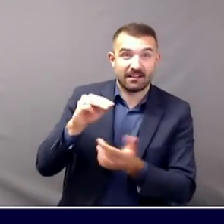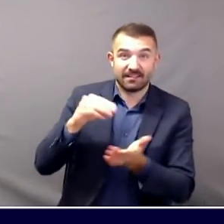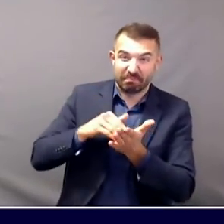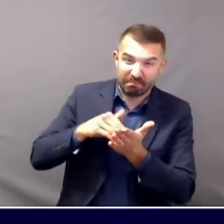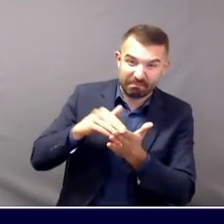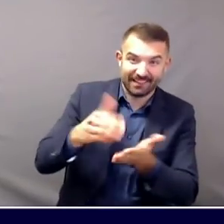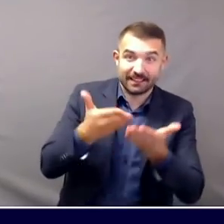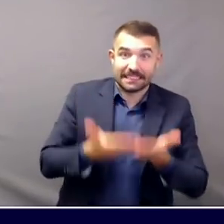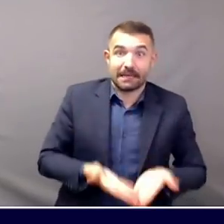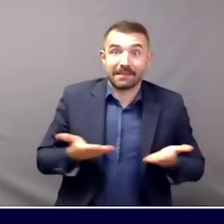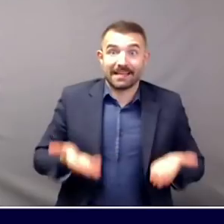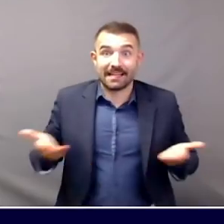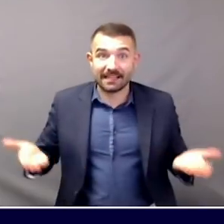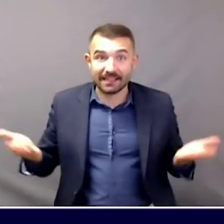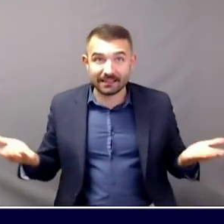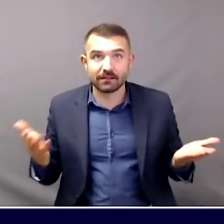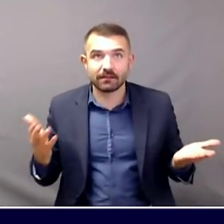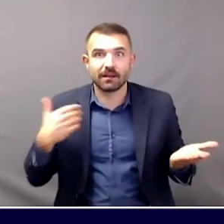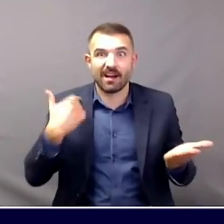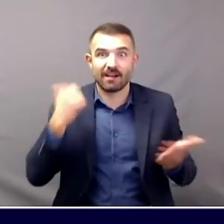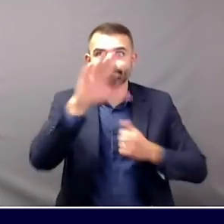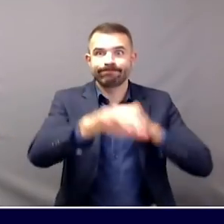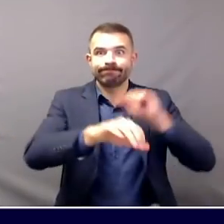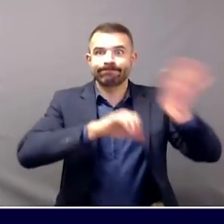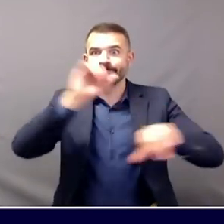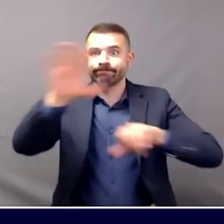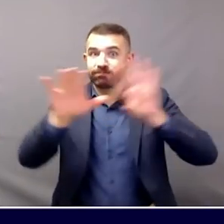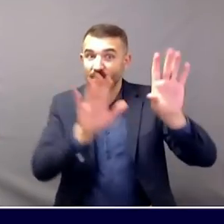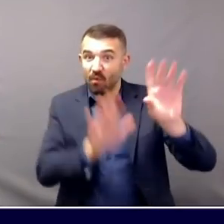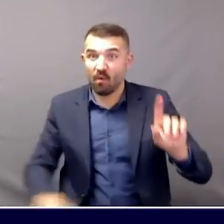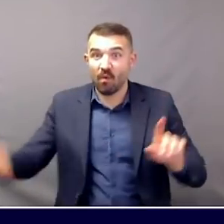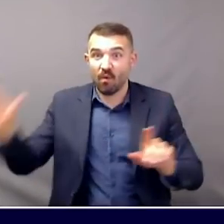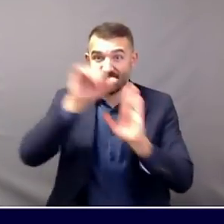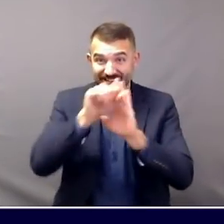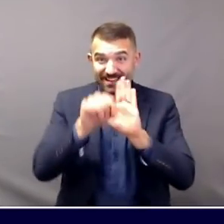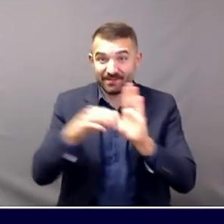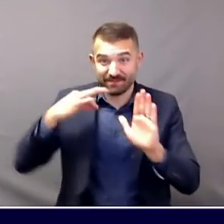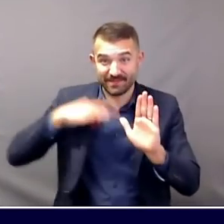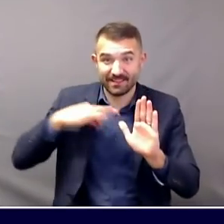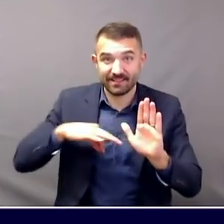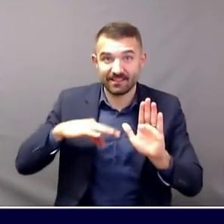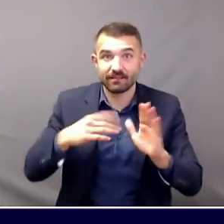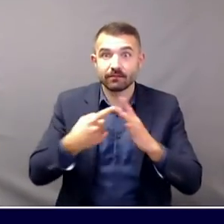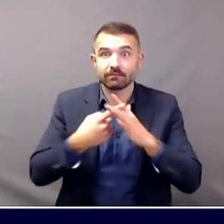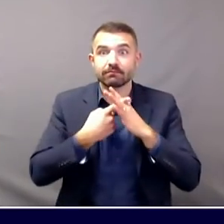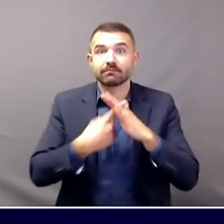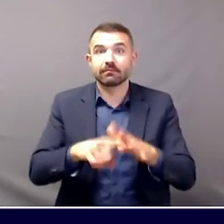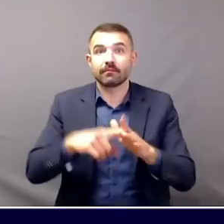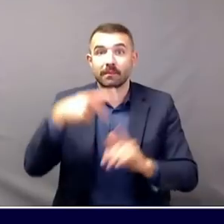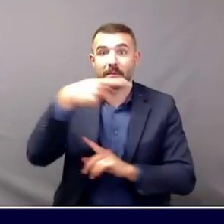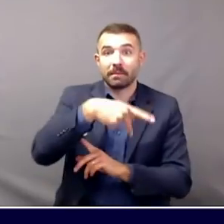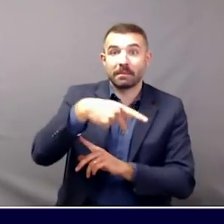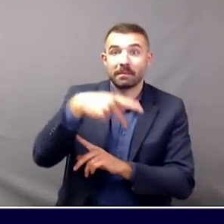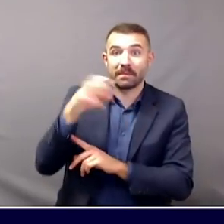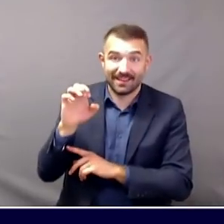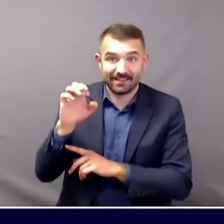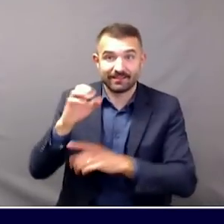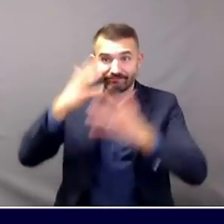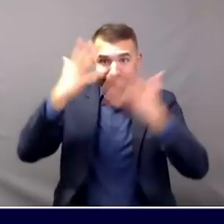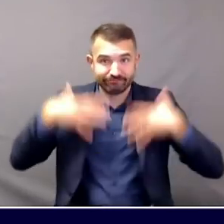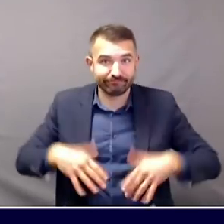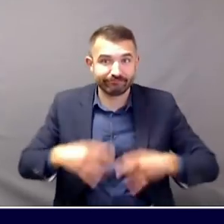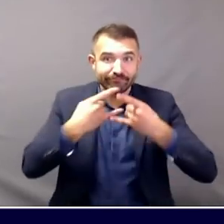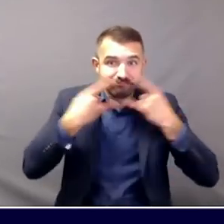Maine. We started delivering PPE to healthcare providers, first responders, and other healthcare